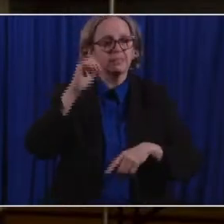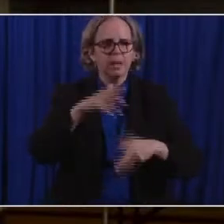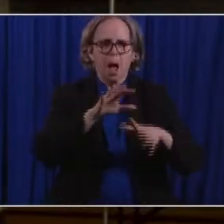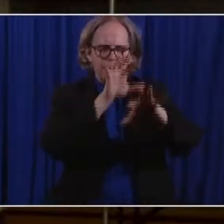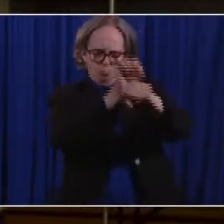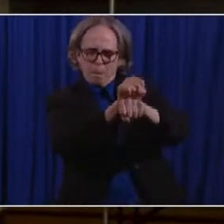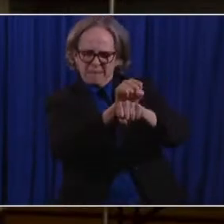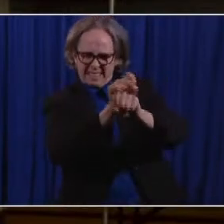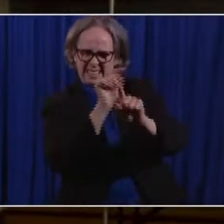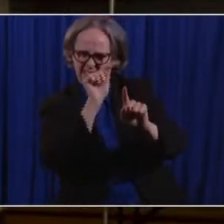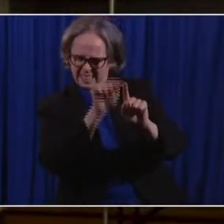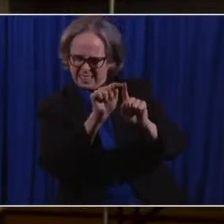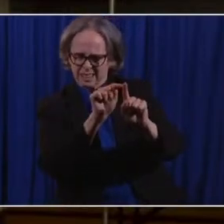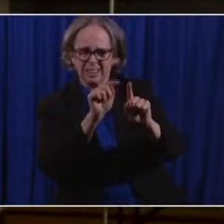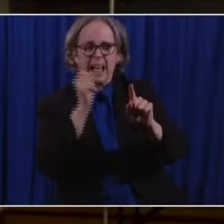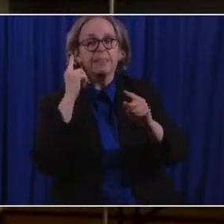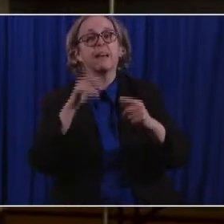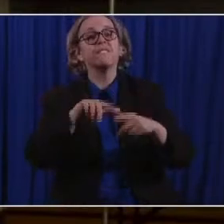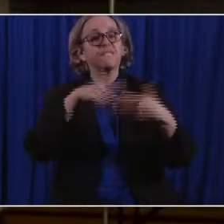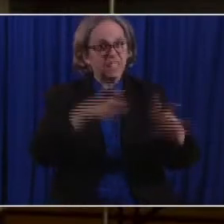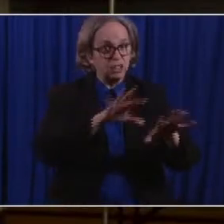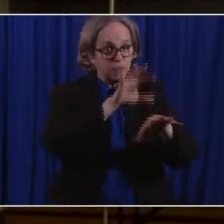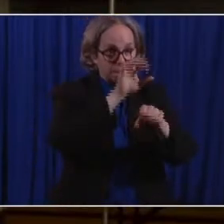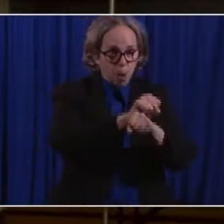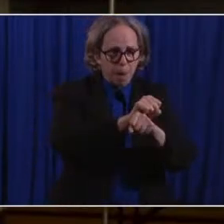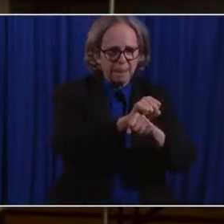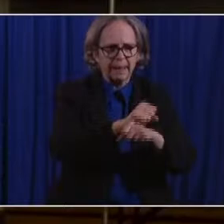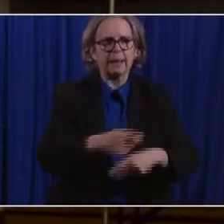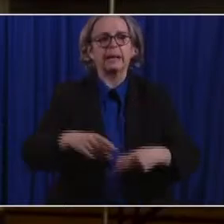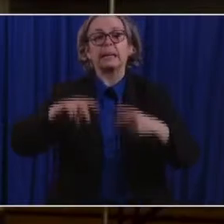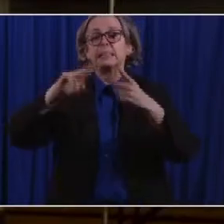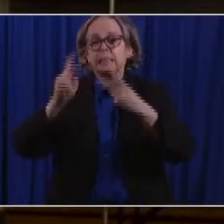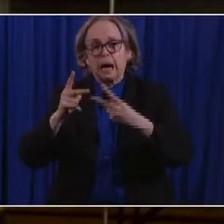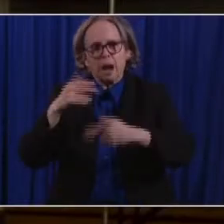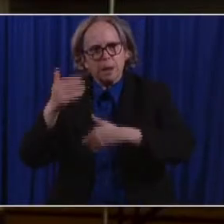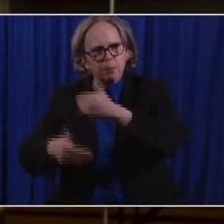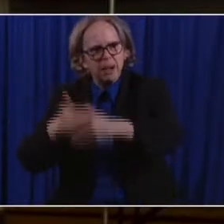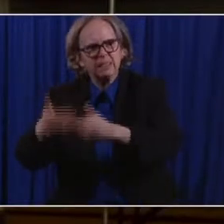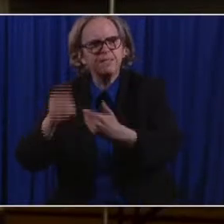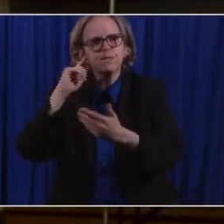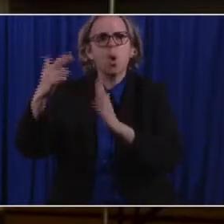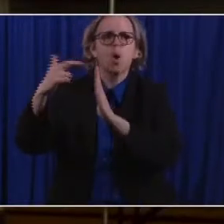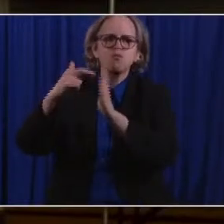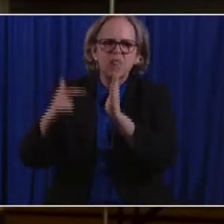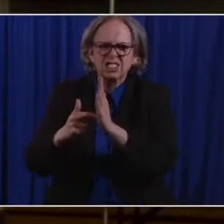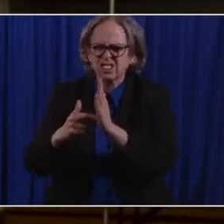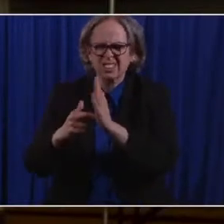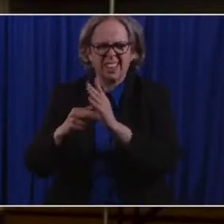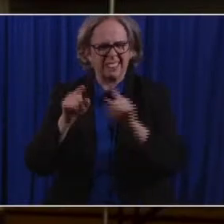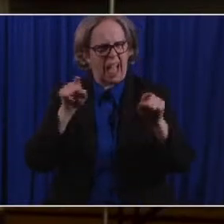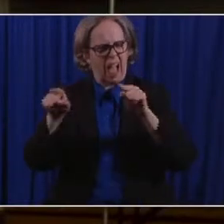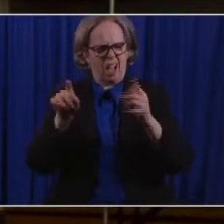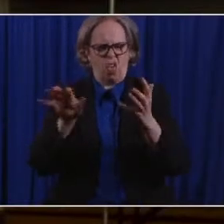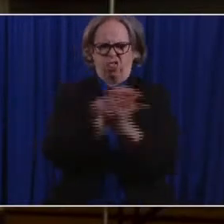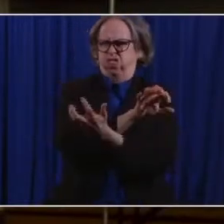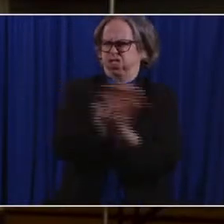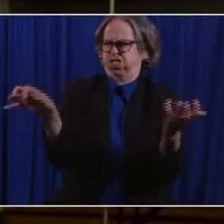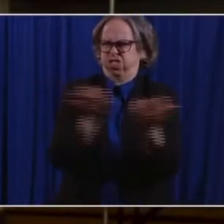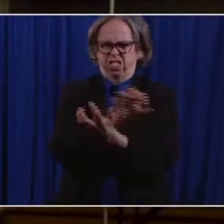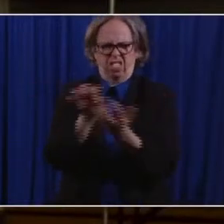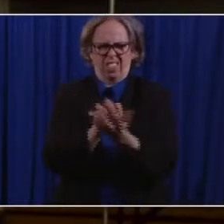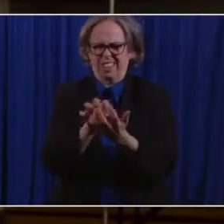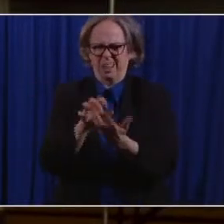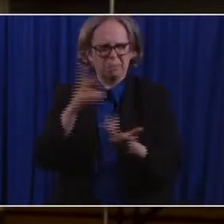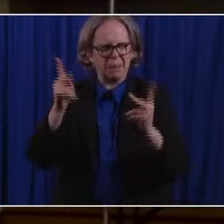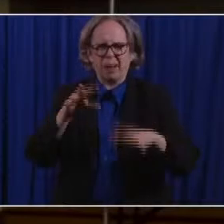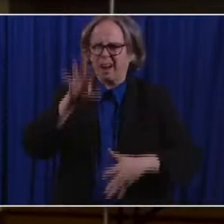and then we had a separate process for registration. And that was a little confusing to individuals. Whereas now, well, not only was it